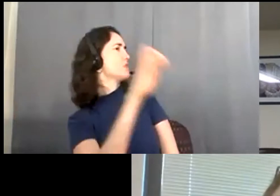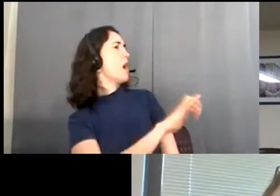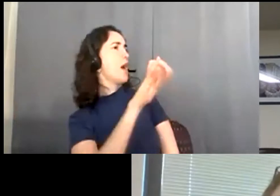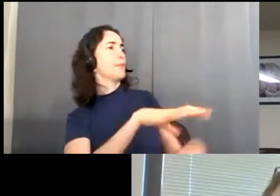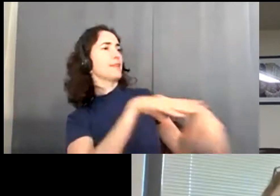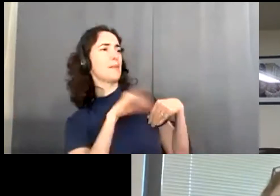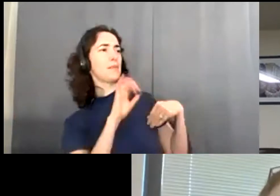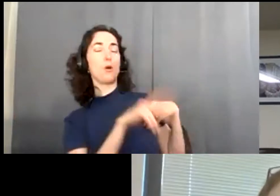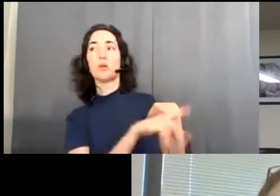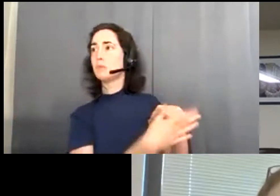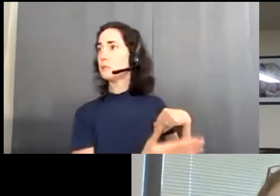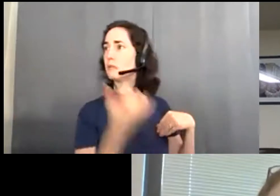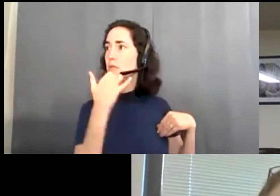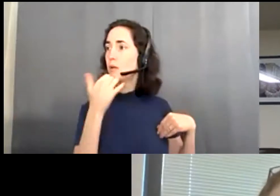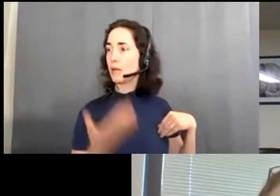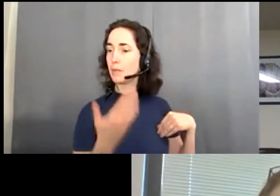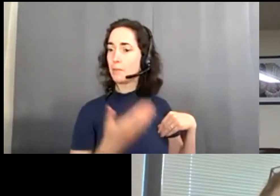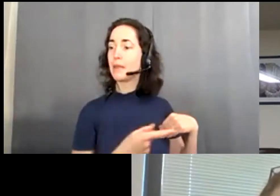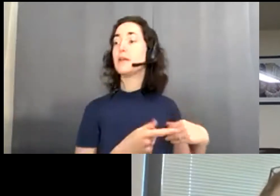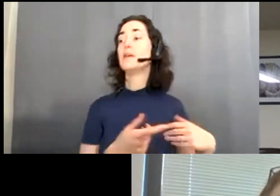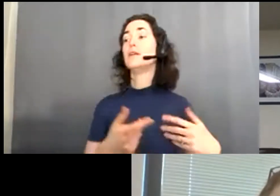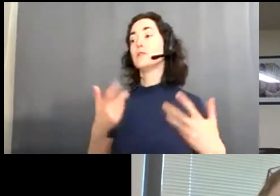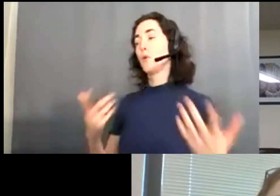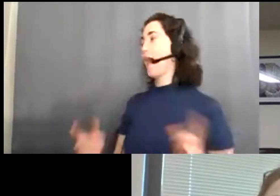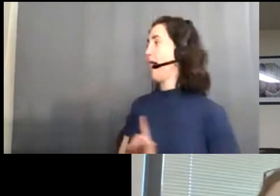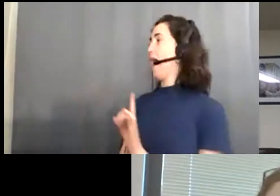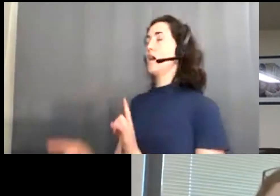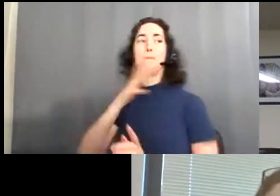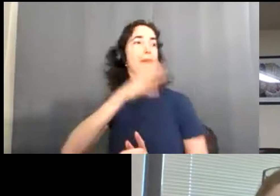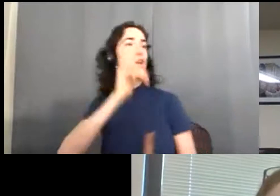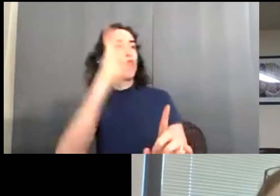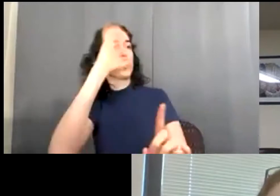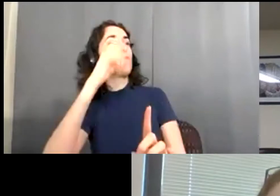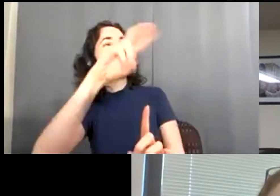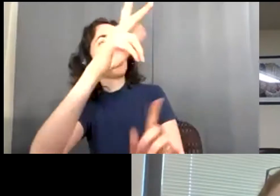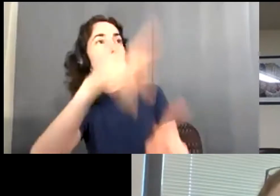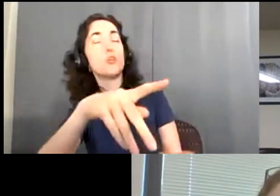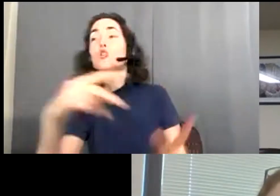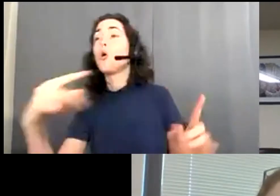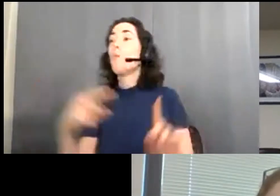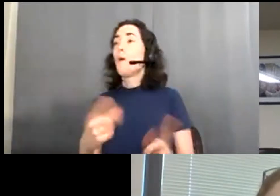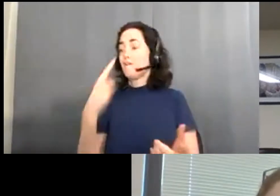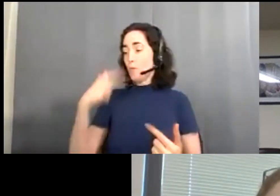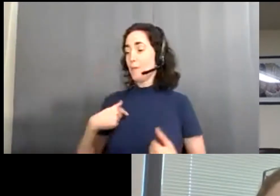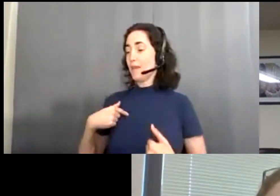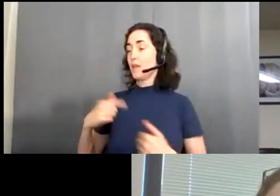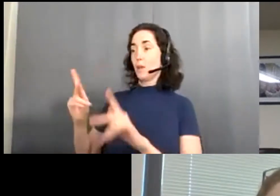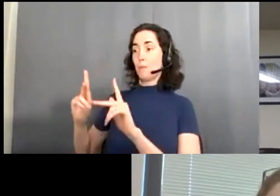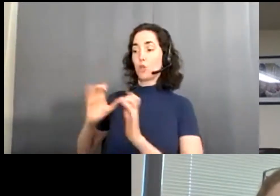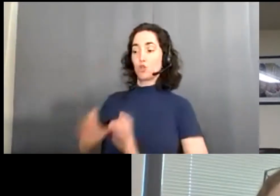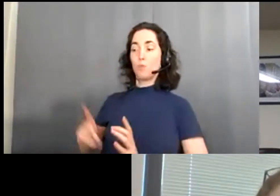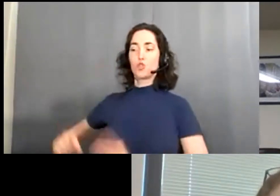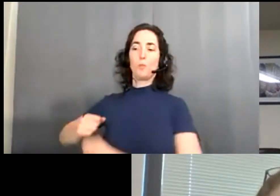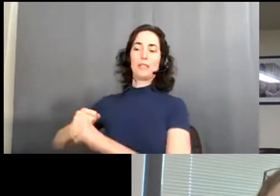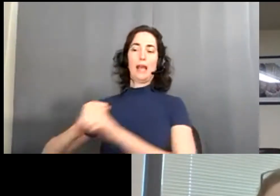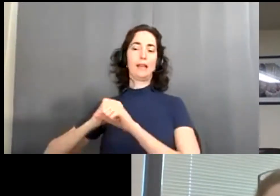training standards and what was out there. So it in my opinion, it comes down to a consumer protection issue. And